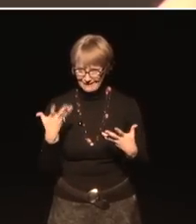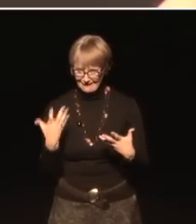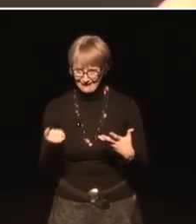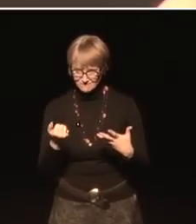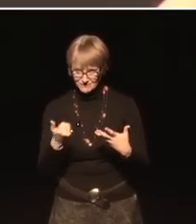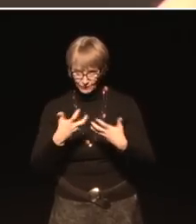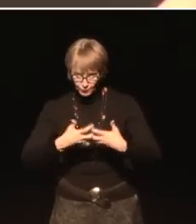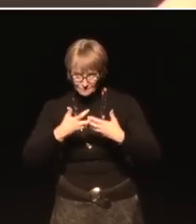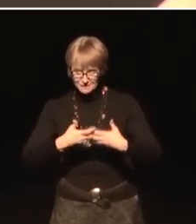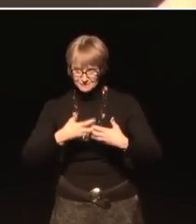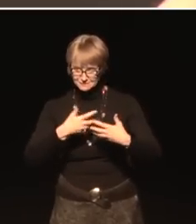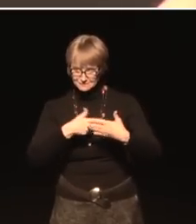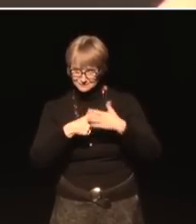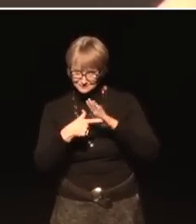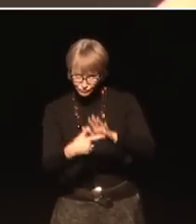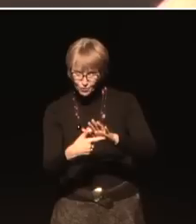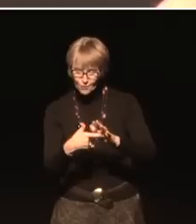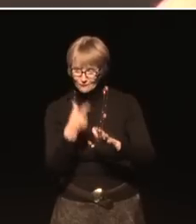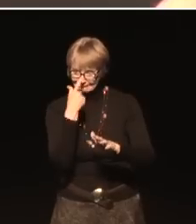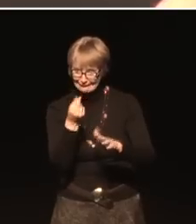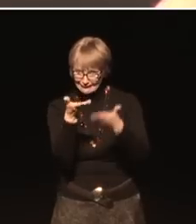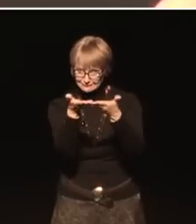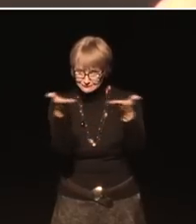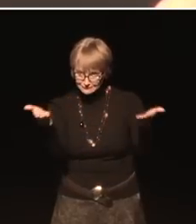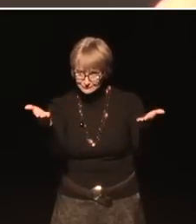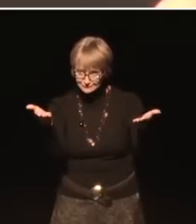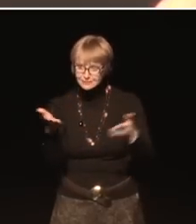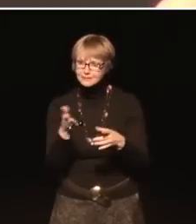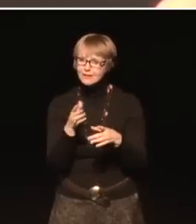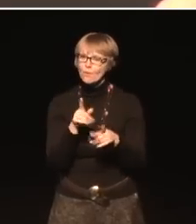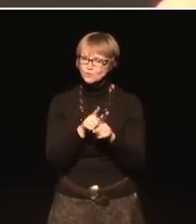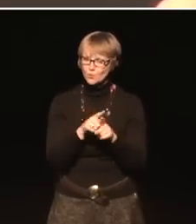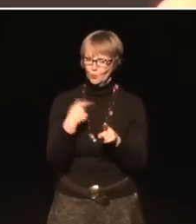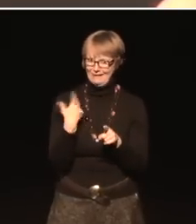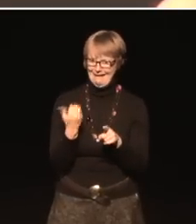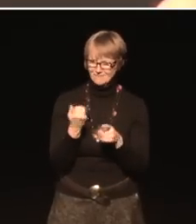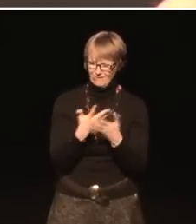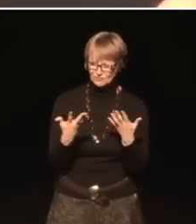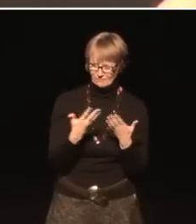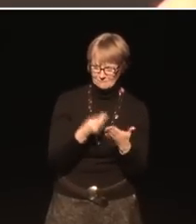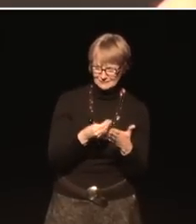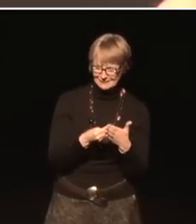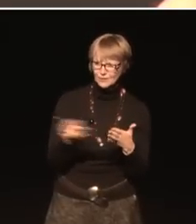seem completely juxtaposed with the sense of what one's trying to do